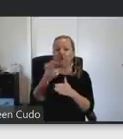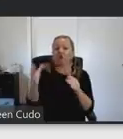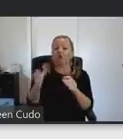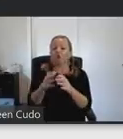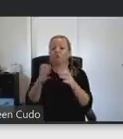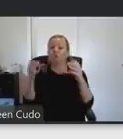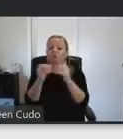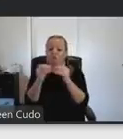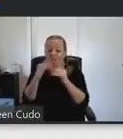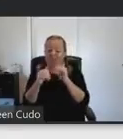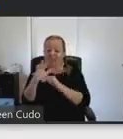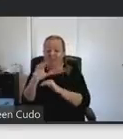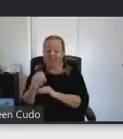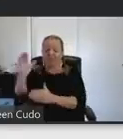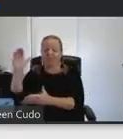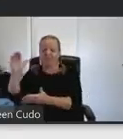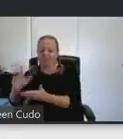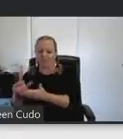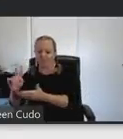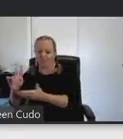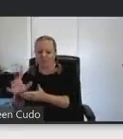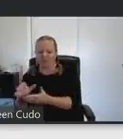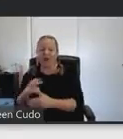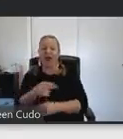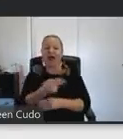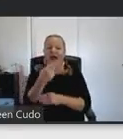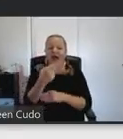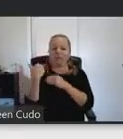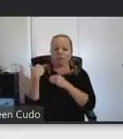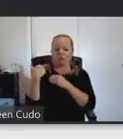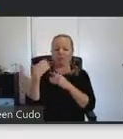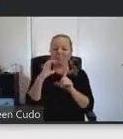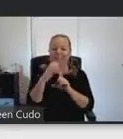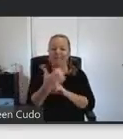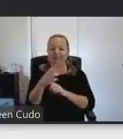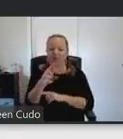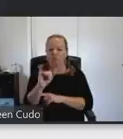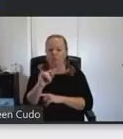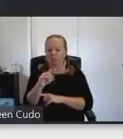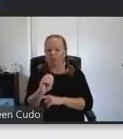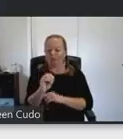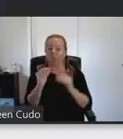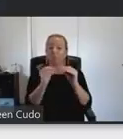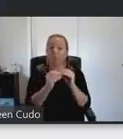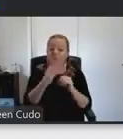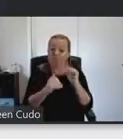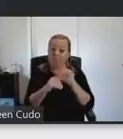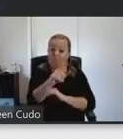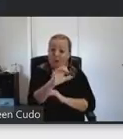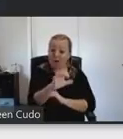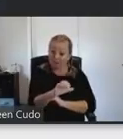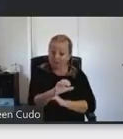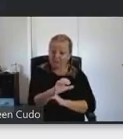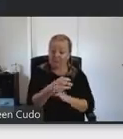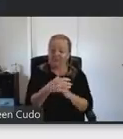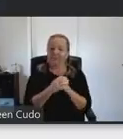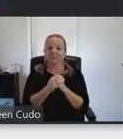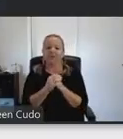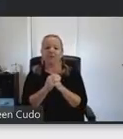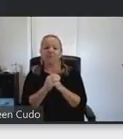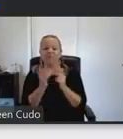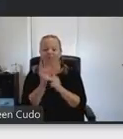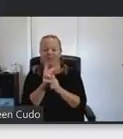100. High burden is defined as a case rate that is greater than 100. By factoring in both